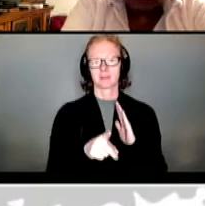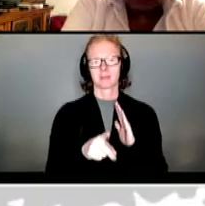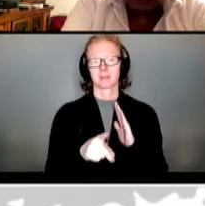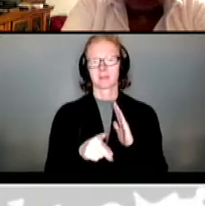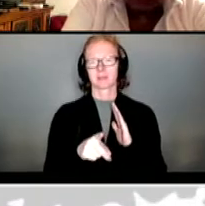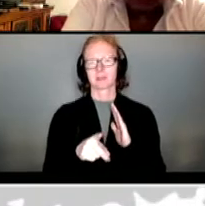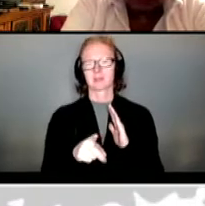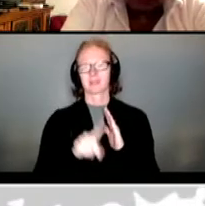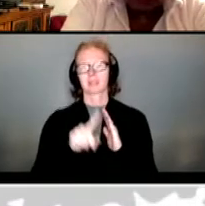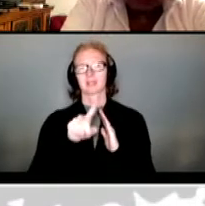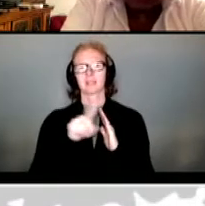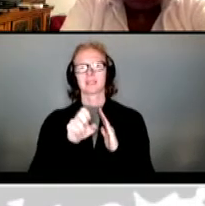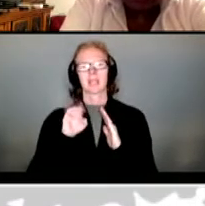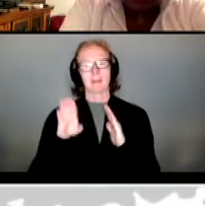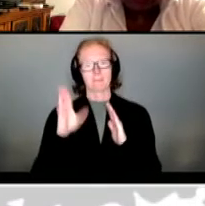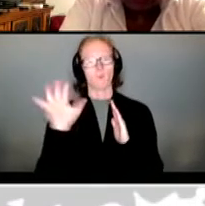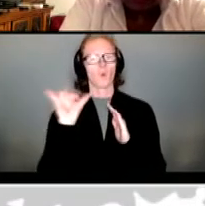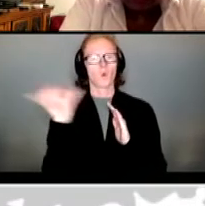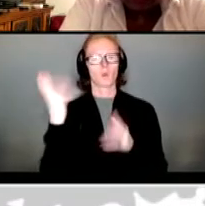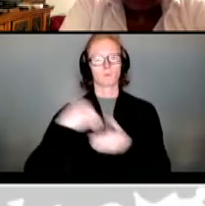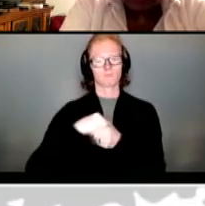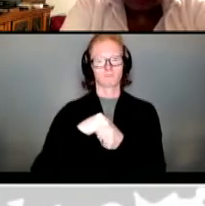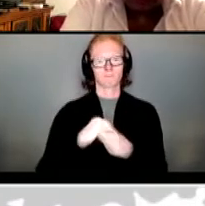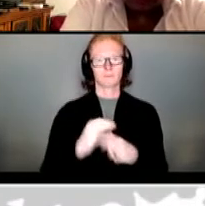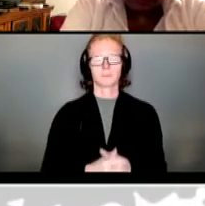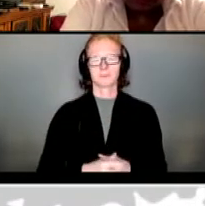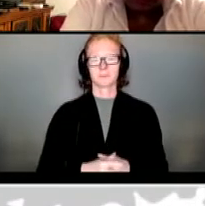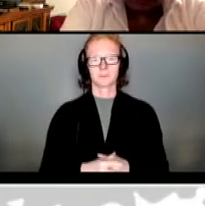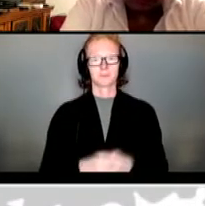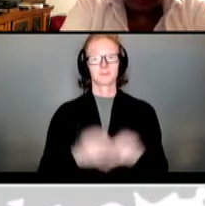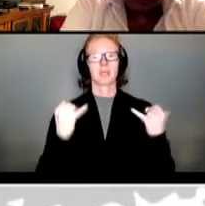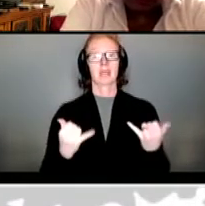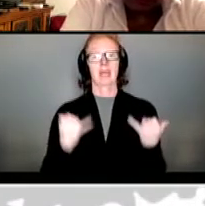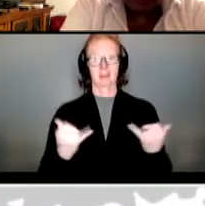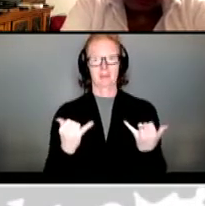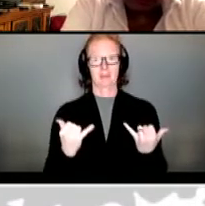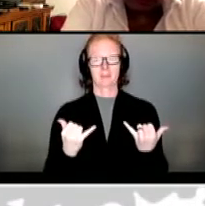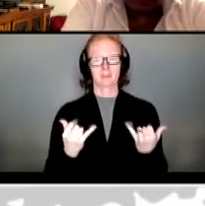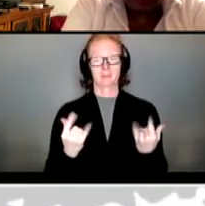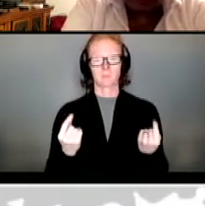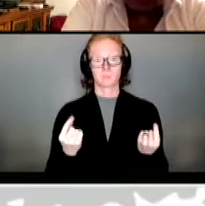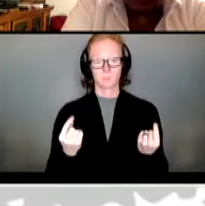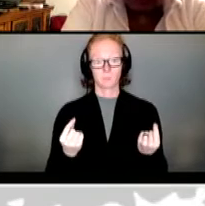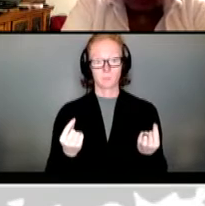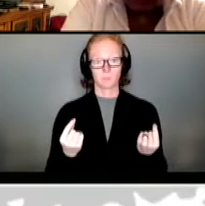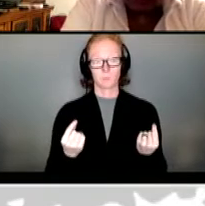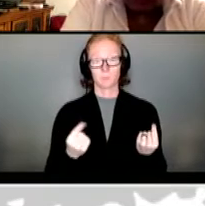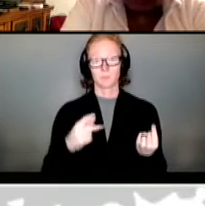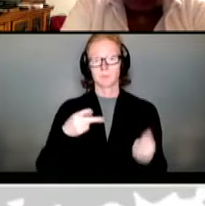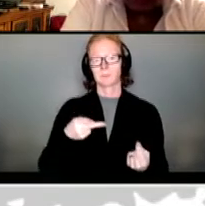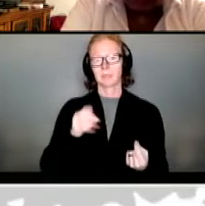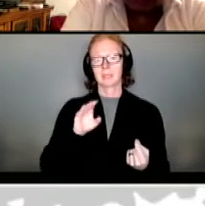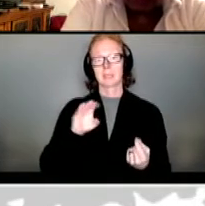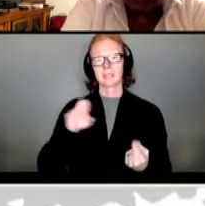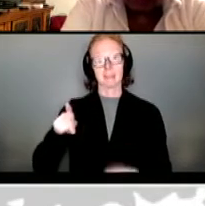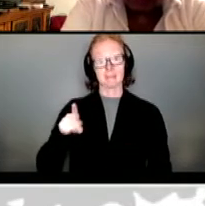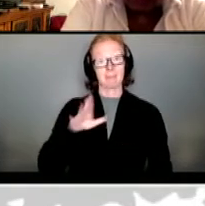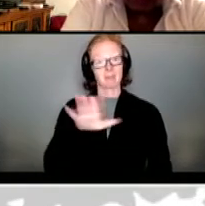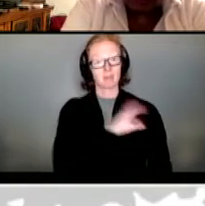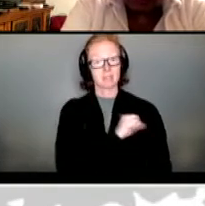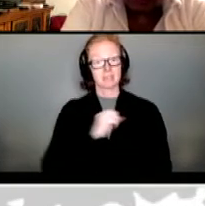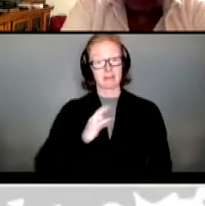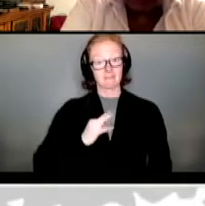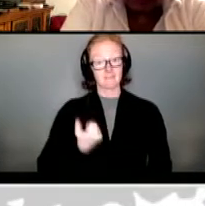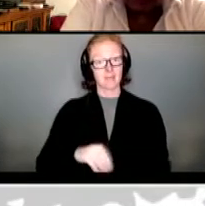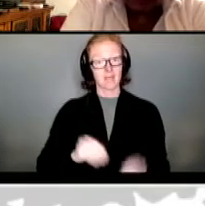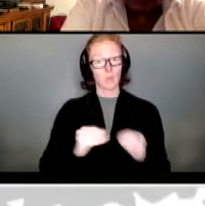member of that subcommittee. So now I'd like to ask if PCCEP staff has any